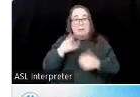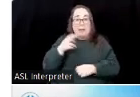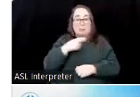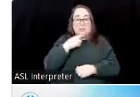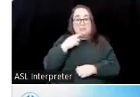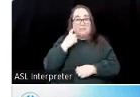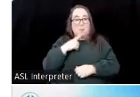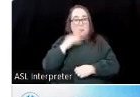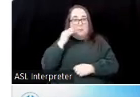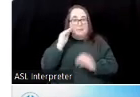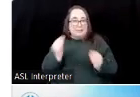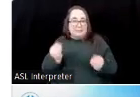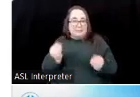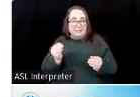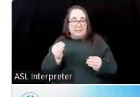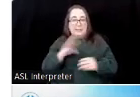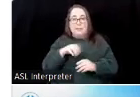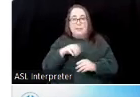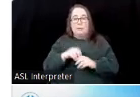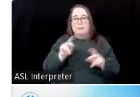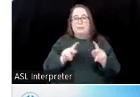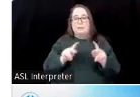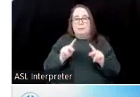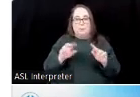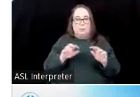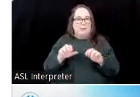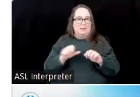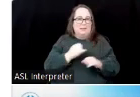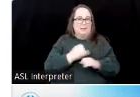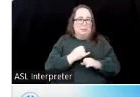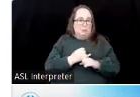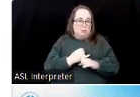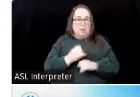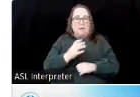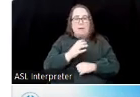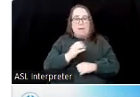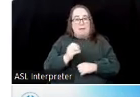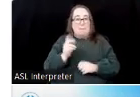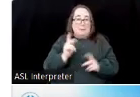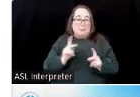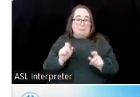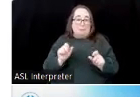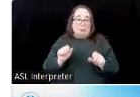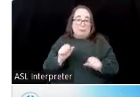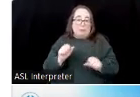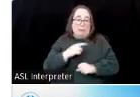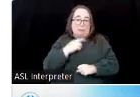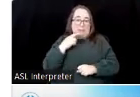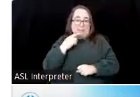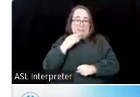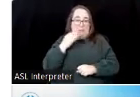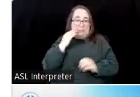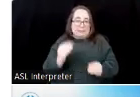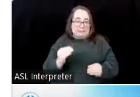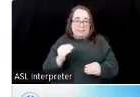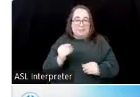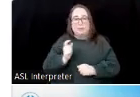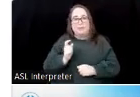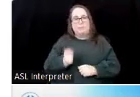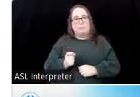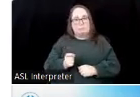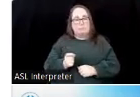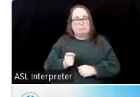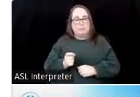including people who are exiting institutional settings and who are at risk of homelessness. We also have awarded